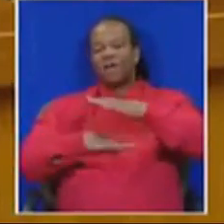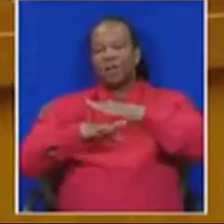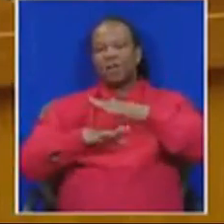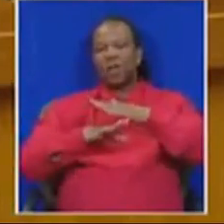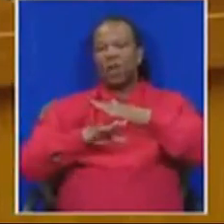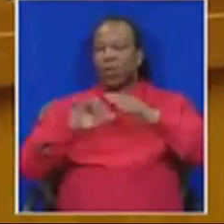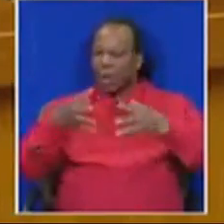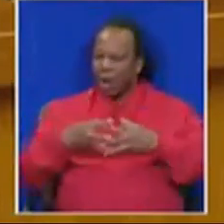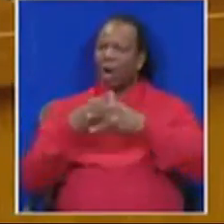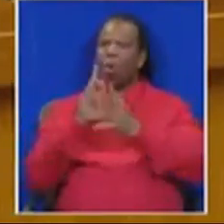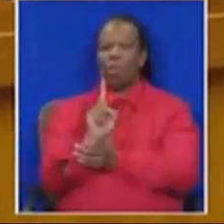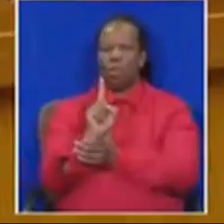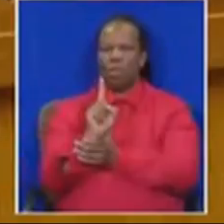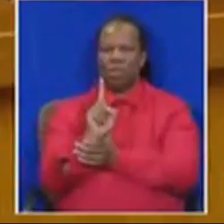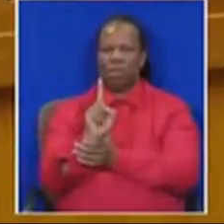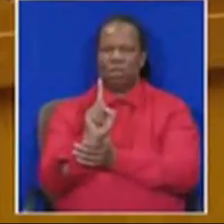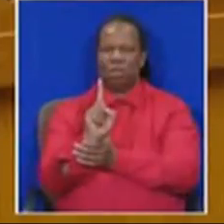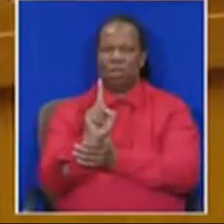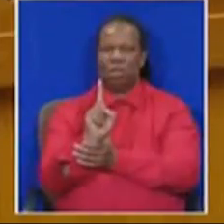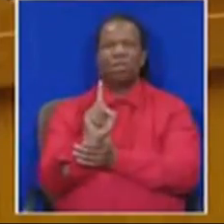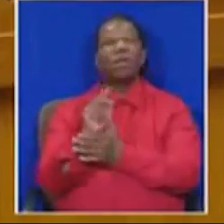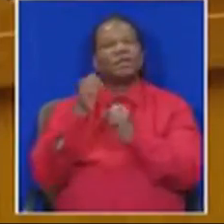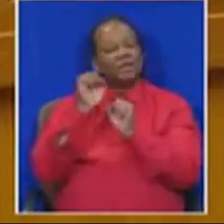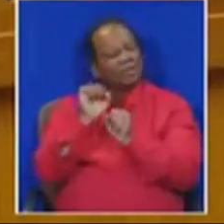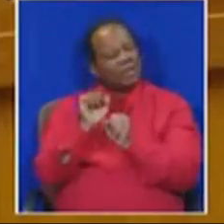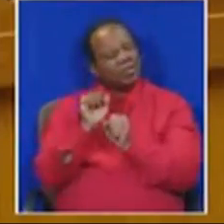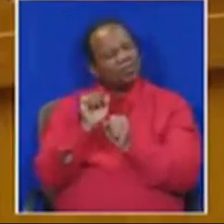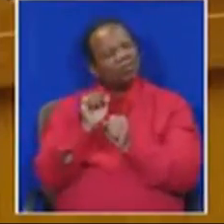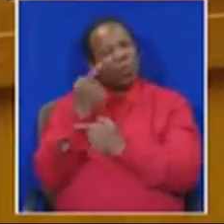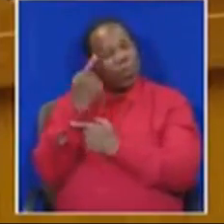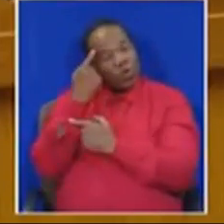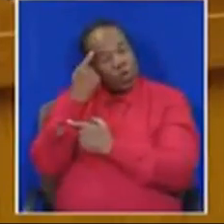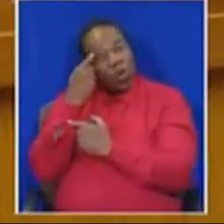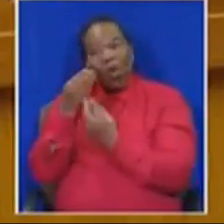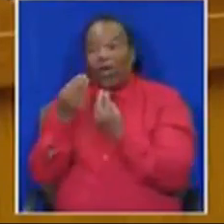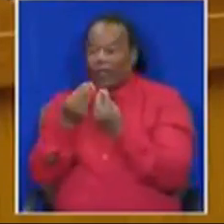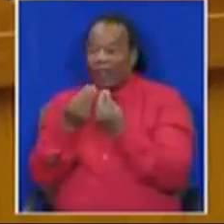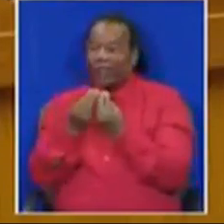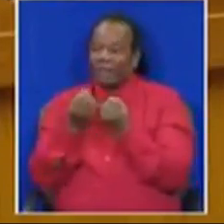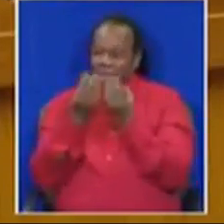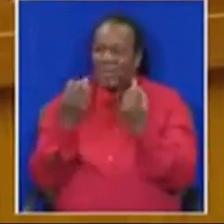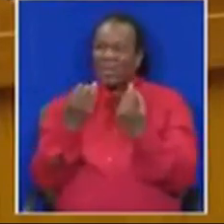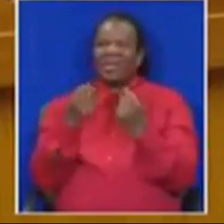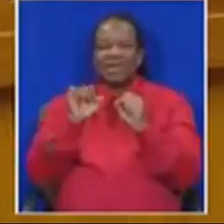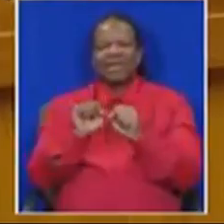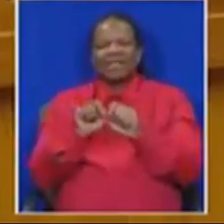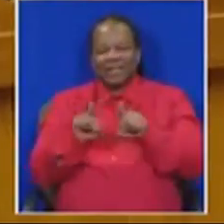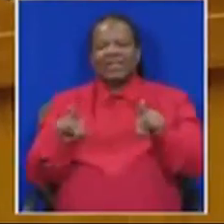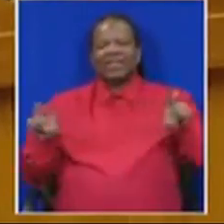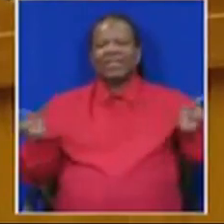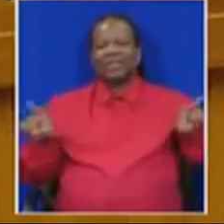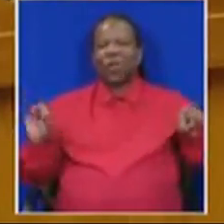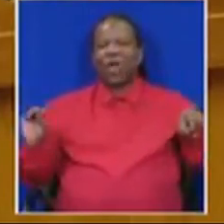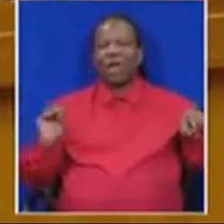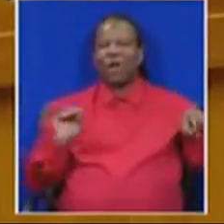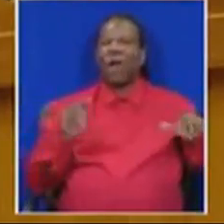one. We know that there is still a lot that divides us. We are divided